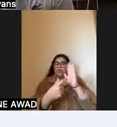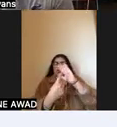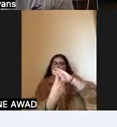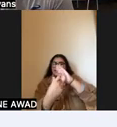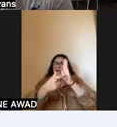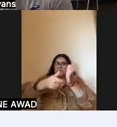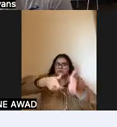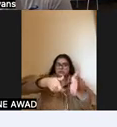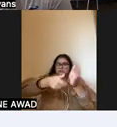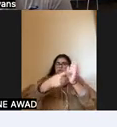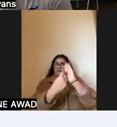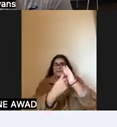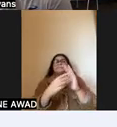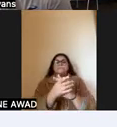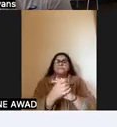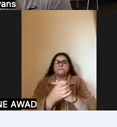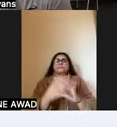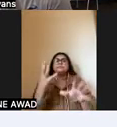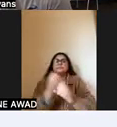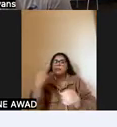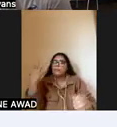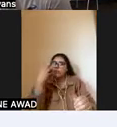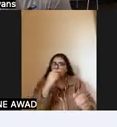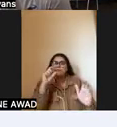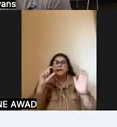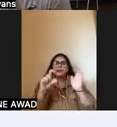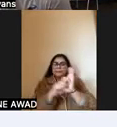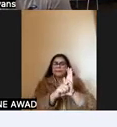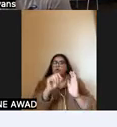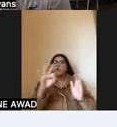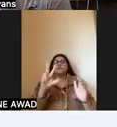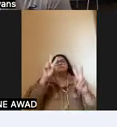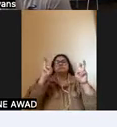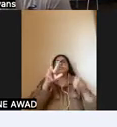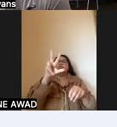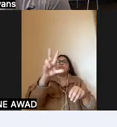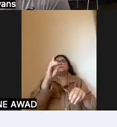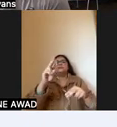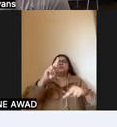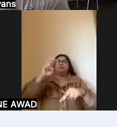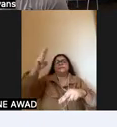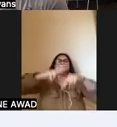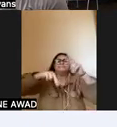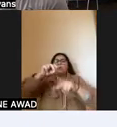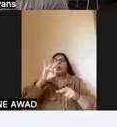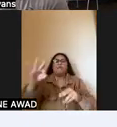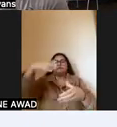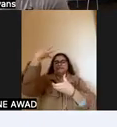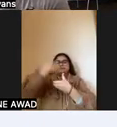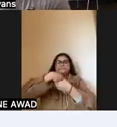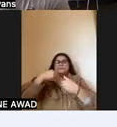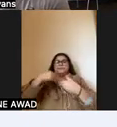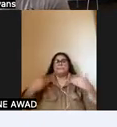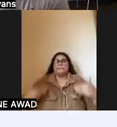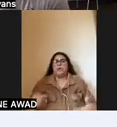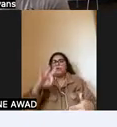ends up happening is we actually get this really beautiful image of this beautiful 3D reconstruction of what the kind of internal anatomy of these fishes looks like.